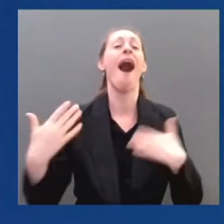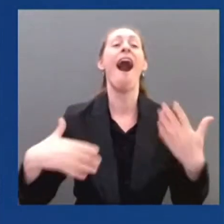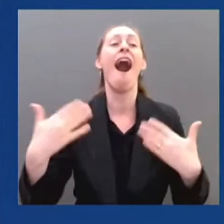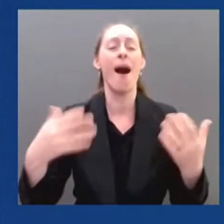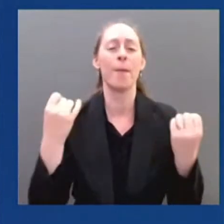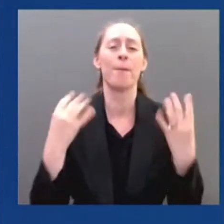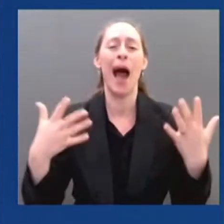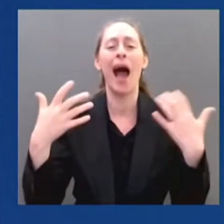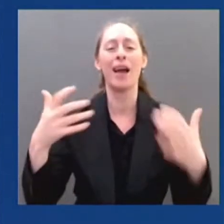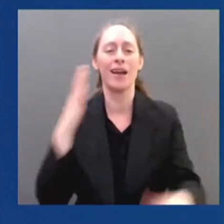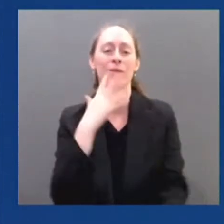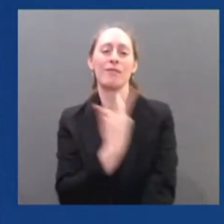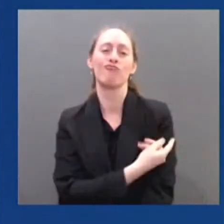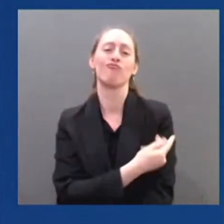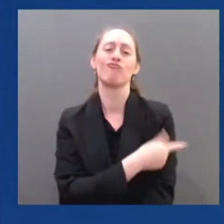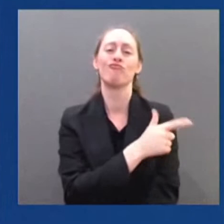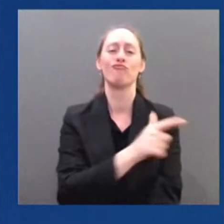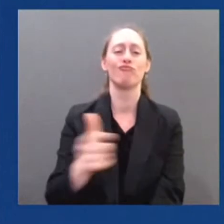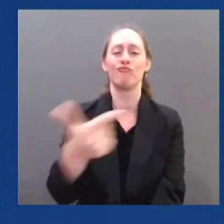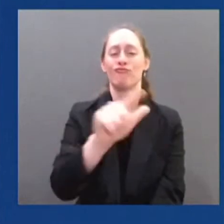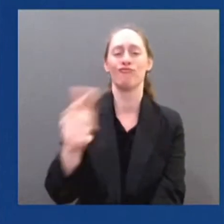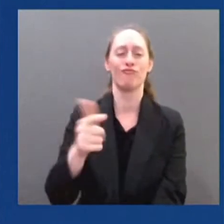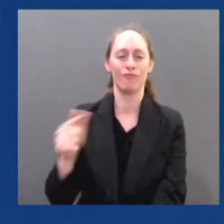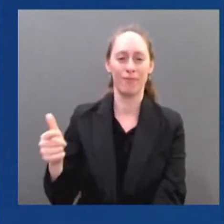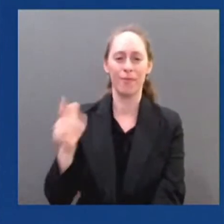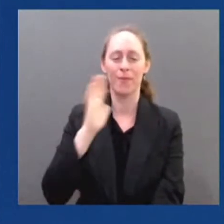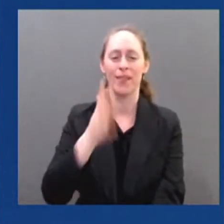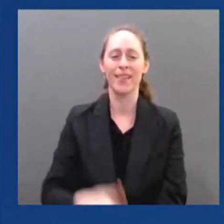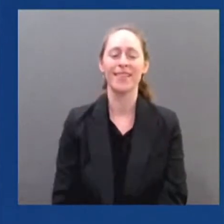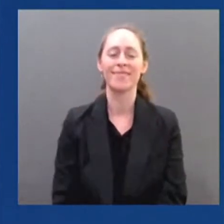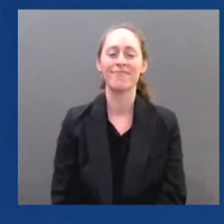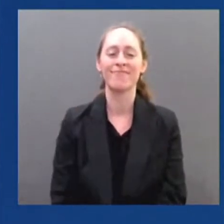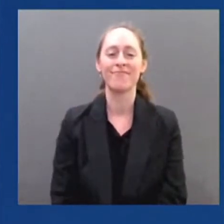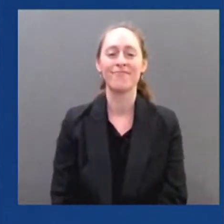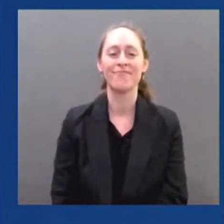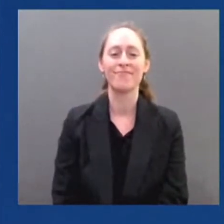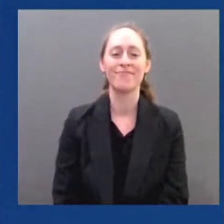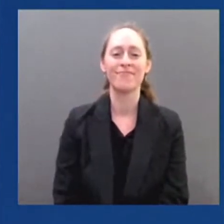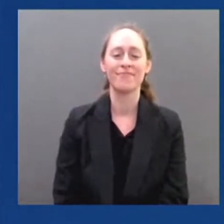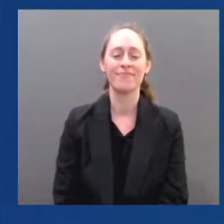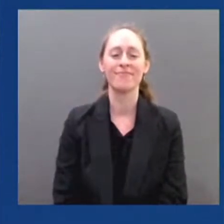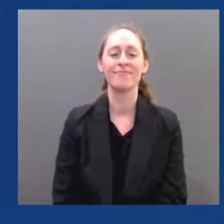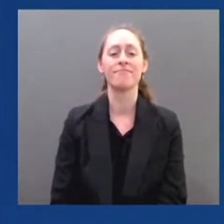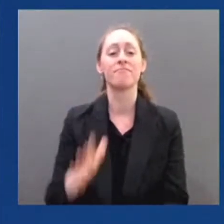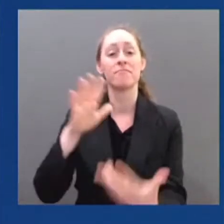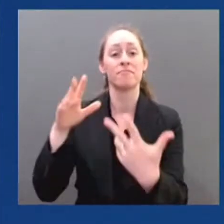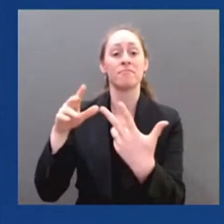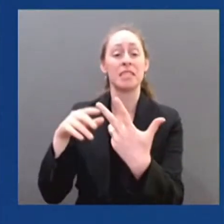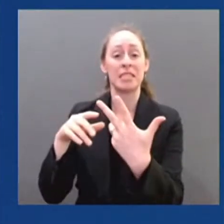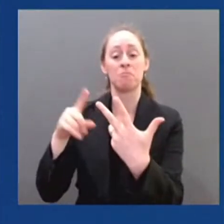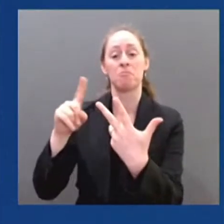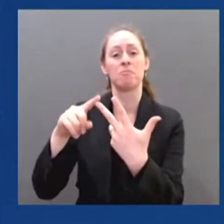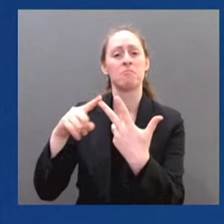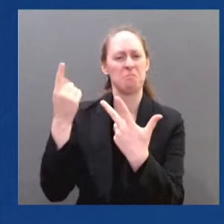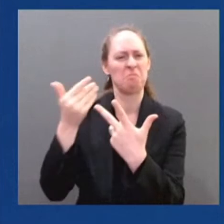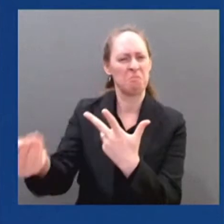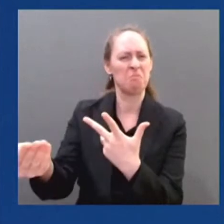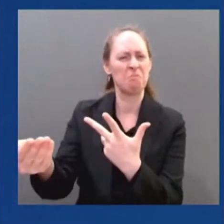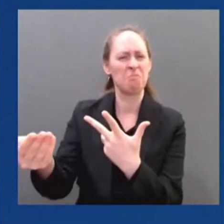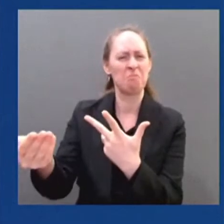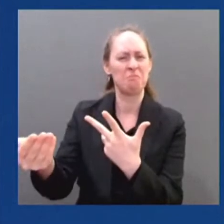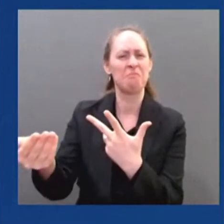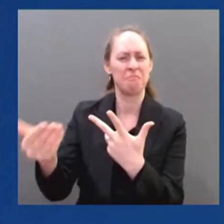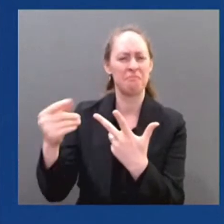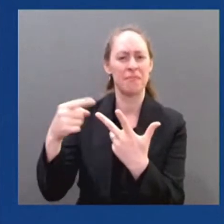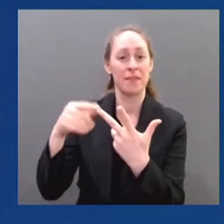2020, only 1 in 3 adults said they were eager to get the shot. Today, nearly 90% of adults have gotten at least 1